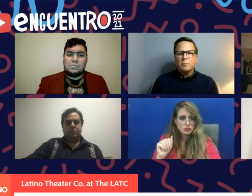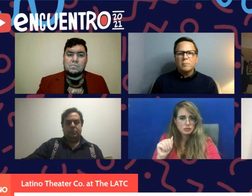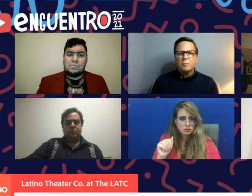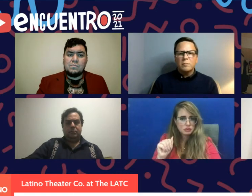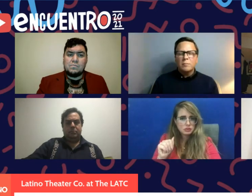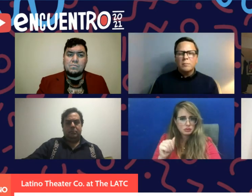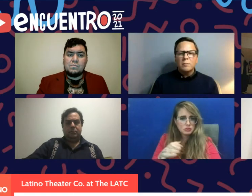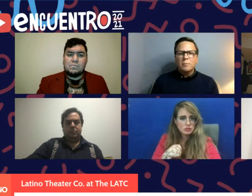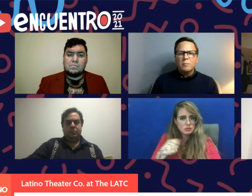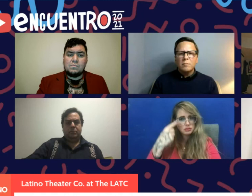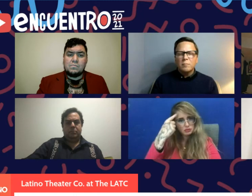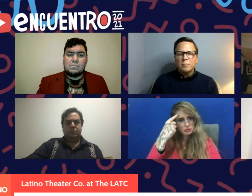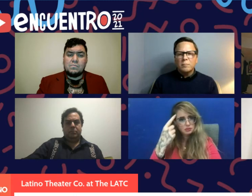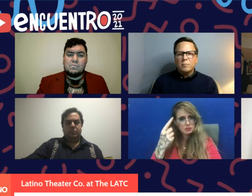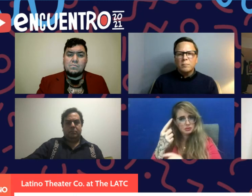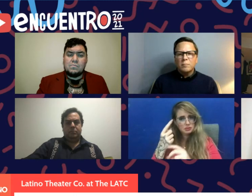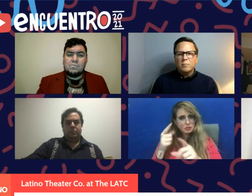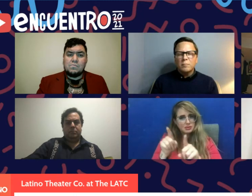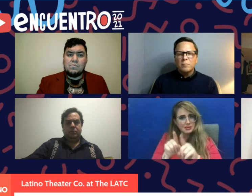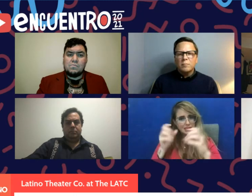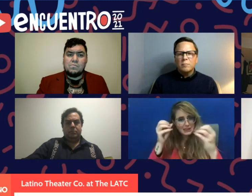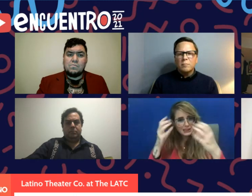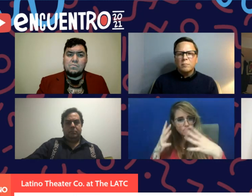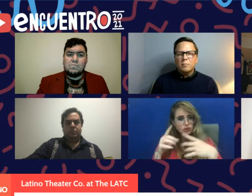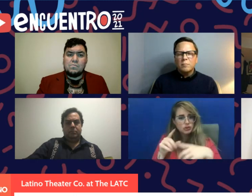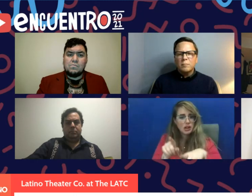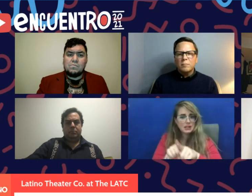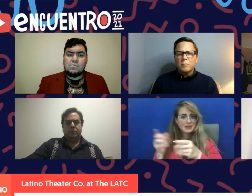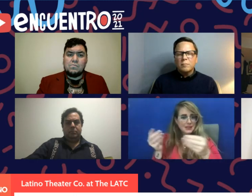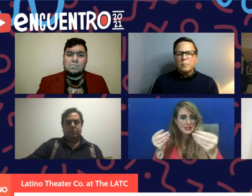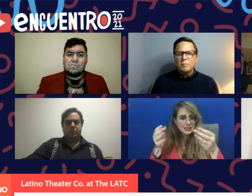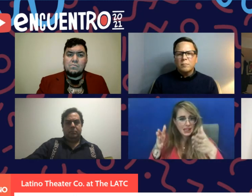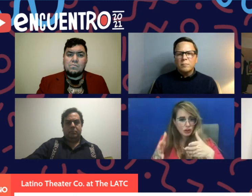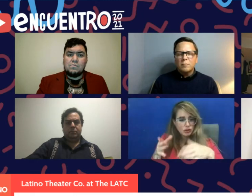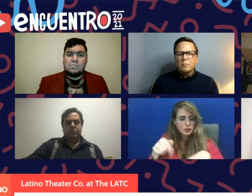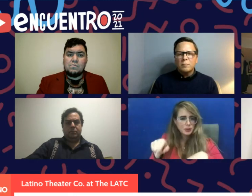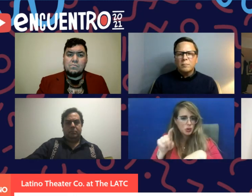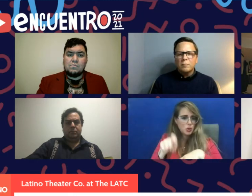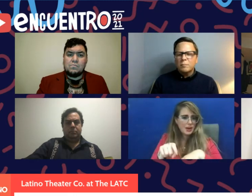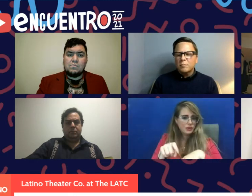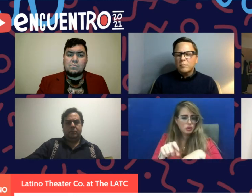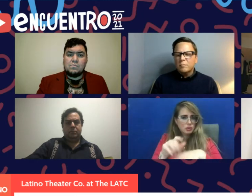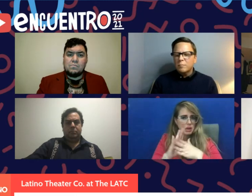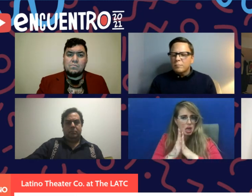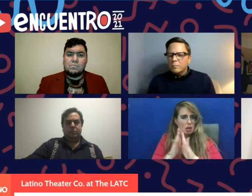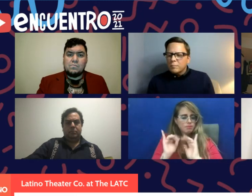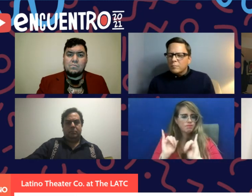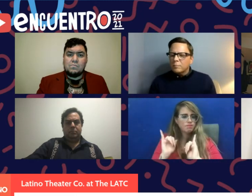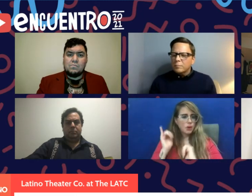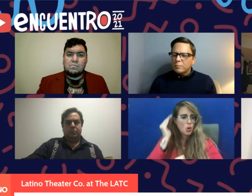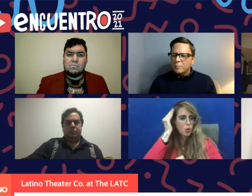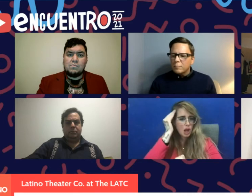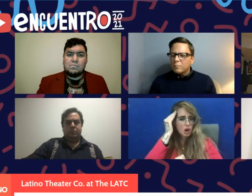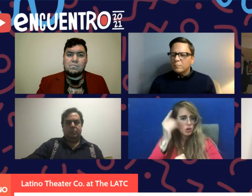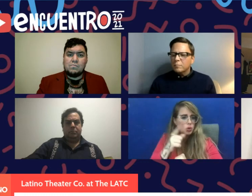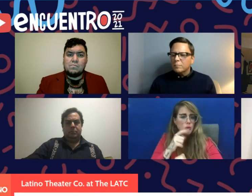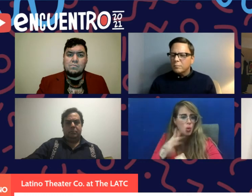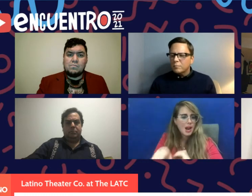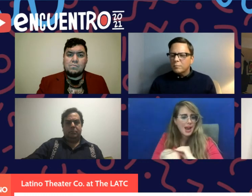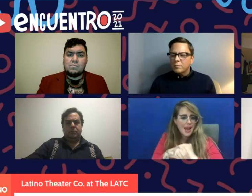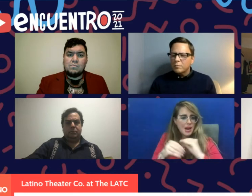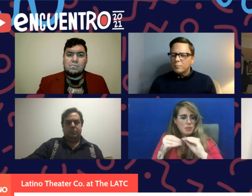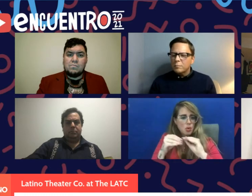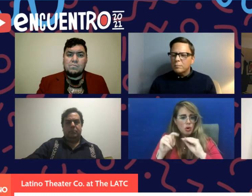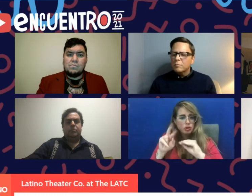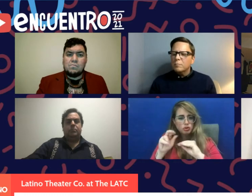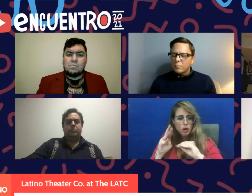I think as a teacher, as a facilitator, you're going to have to be very mindful that you're not adding to the trauma by saying,